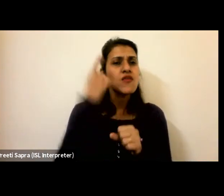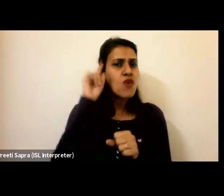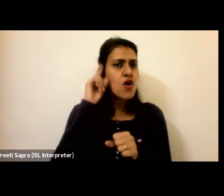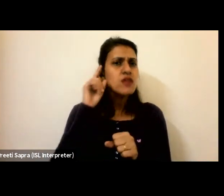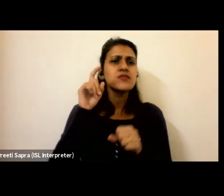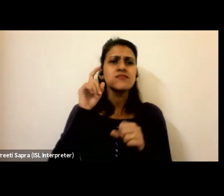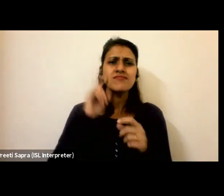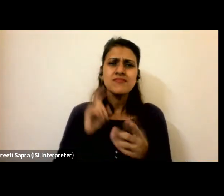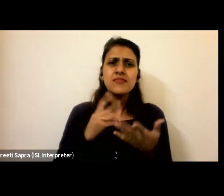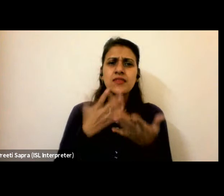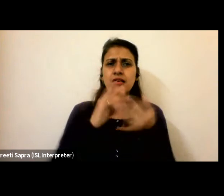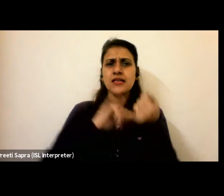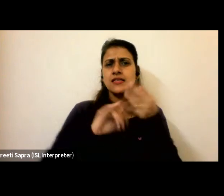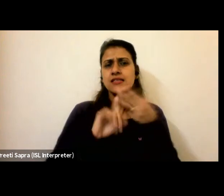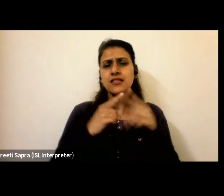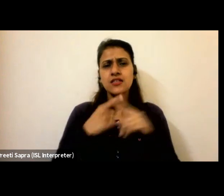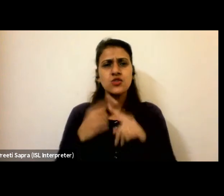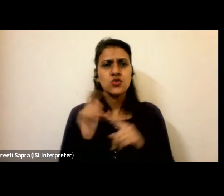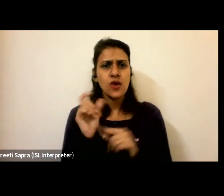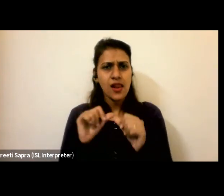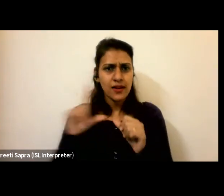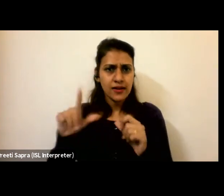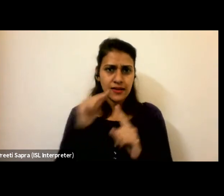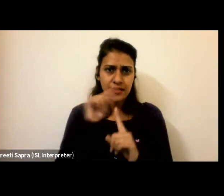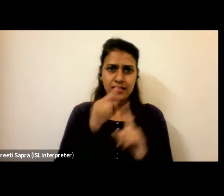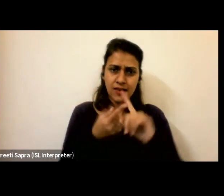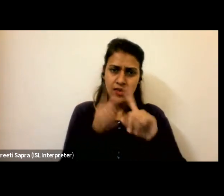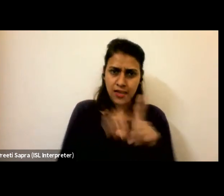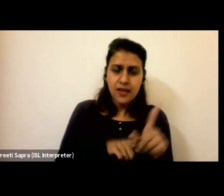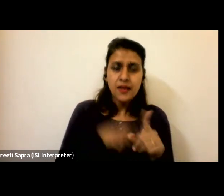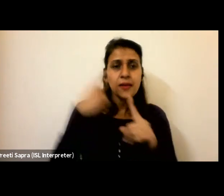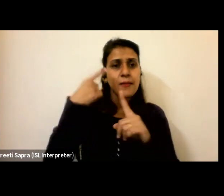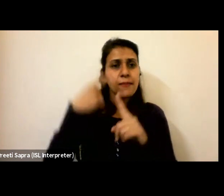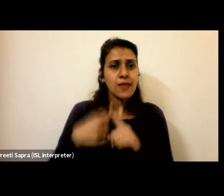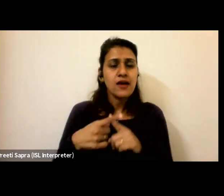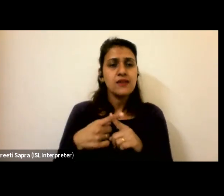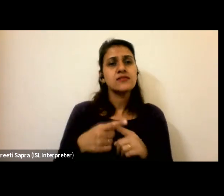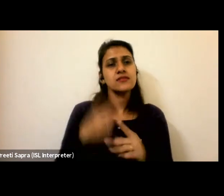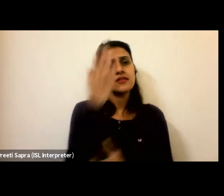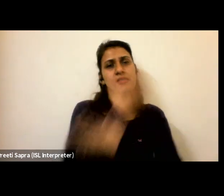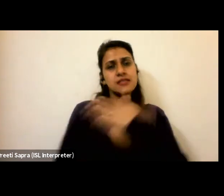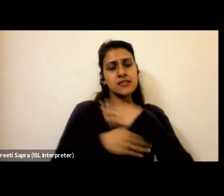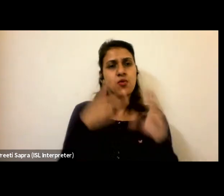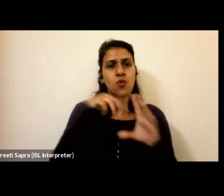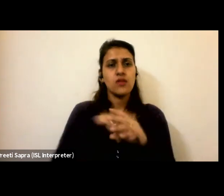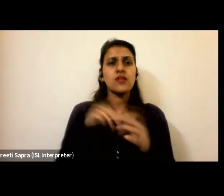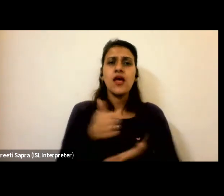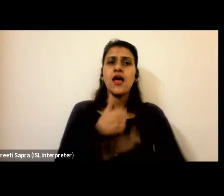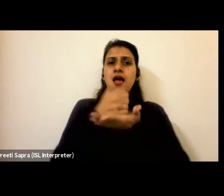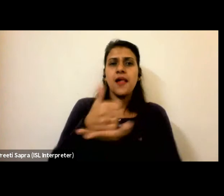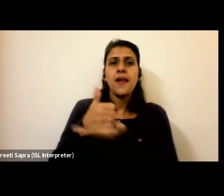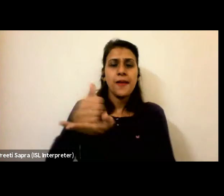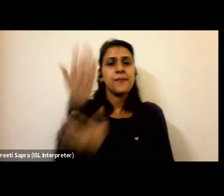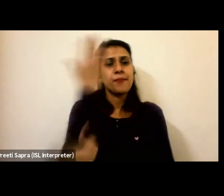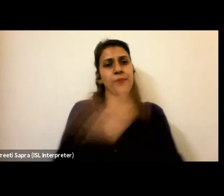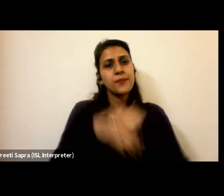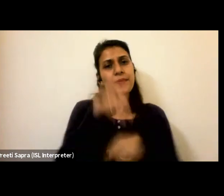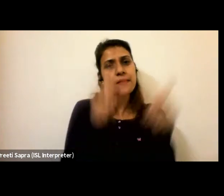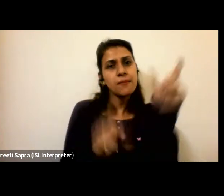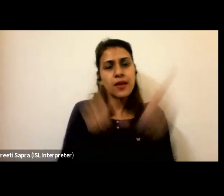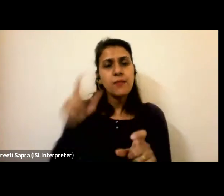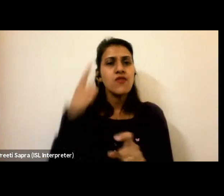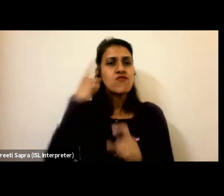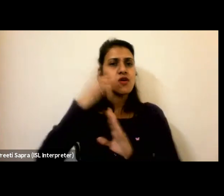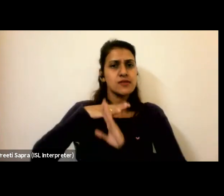and disability issues. Since 2012, Kiran has been helping people with disabilities to secure